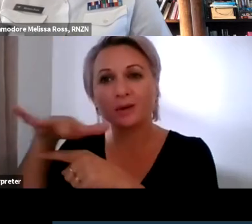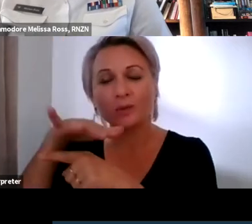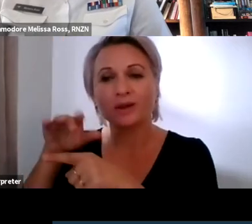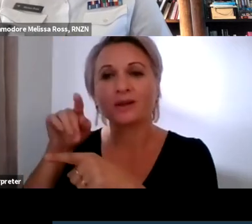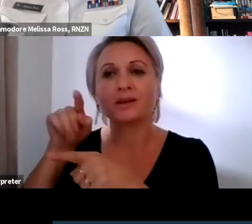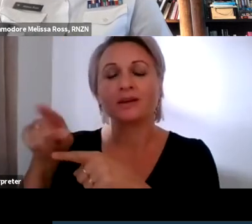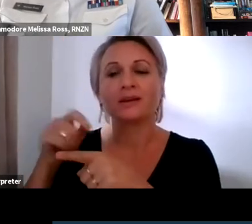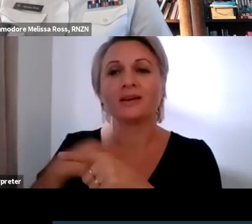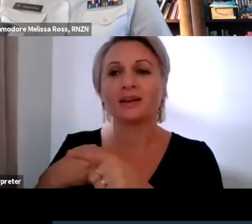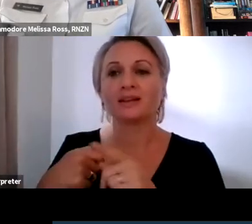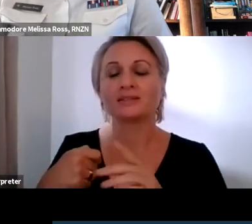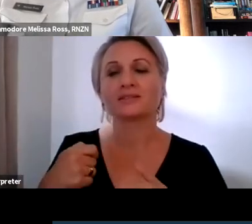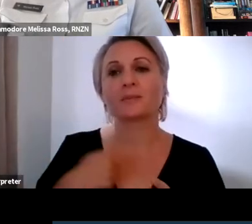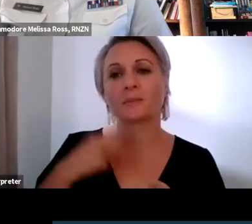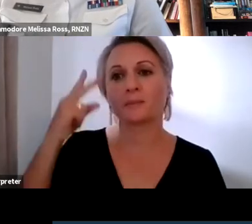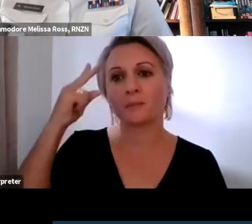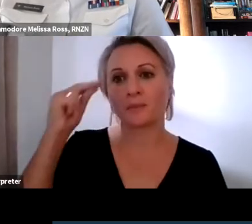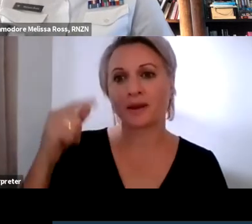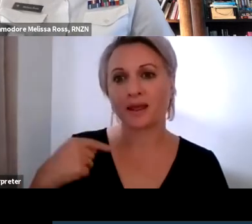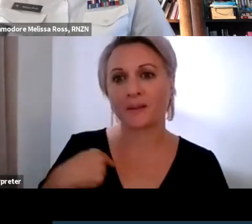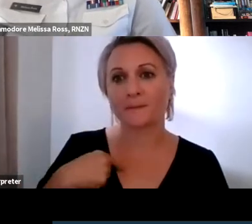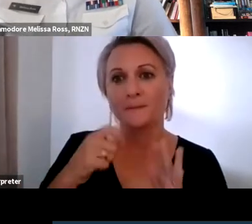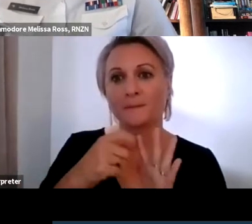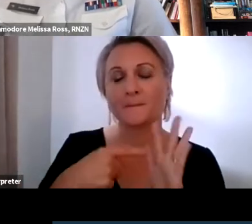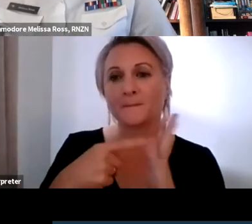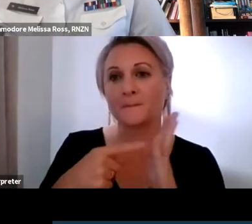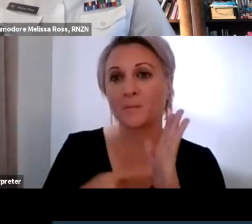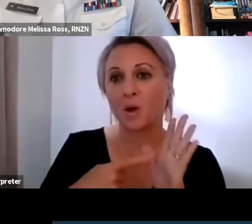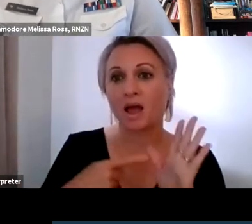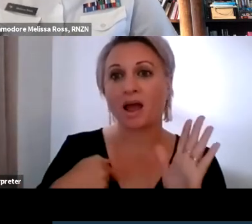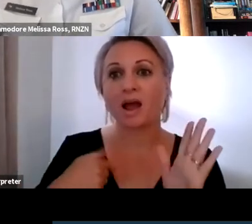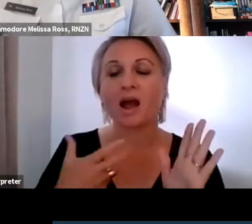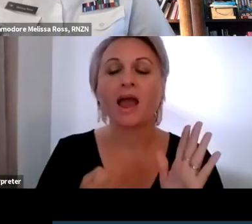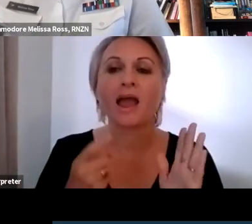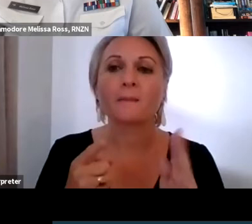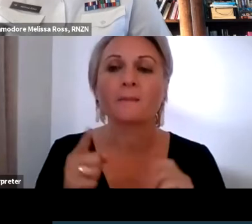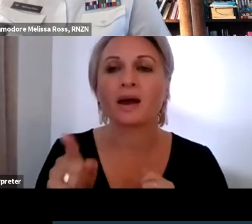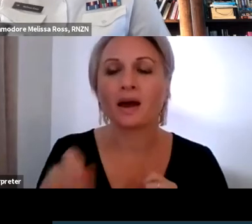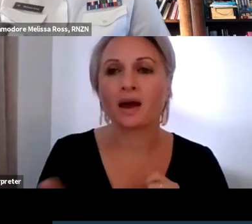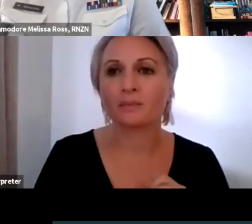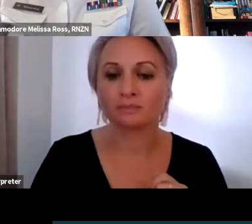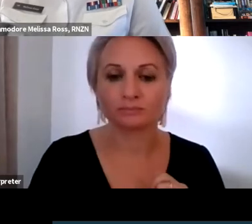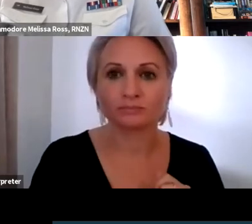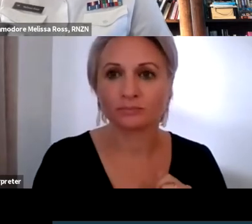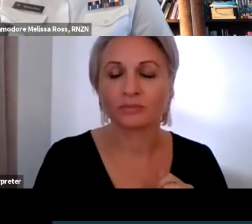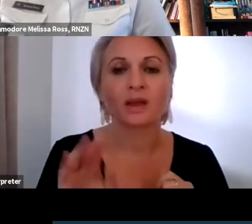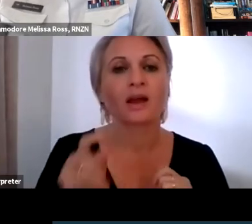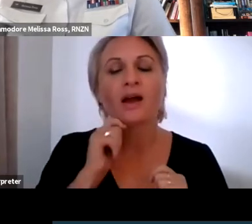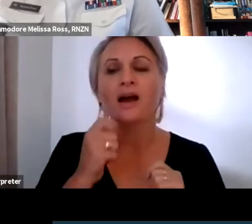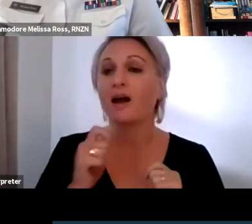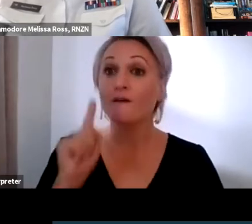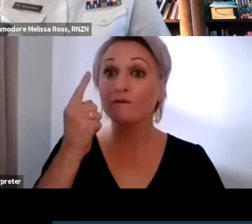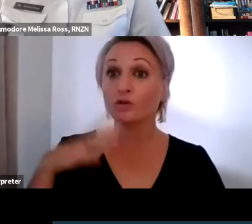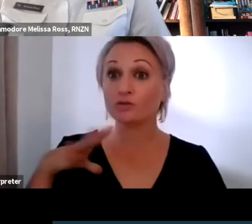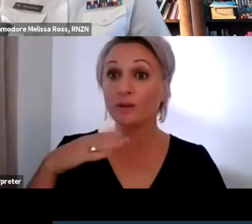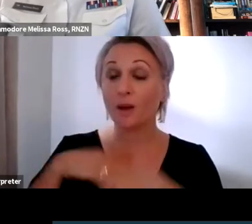ingoa. I am a Commodore in the Royal New Zealand Navy. I wasn't the first female in the Navy, not by a long shot,